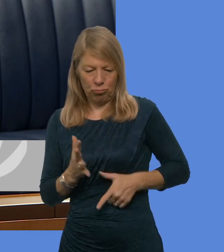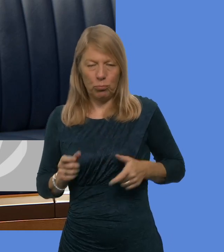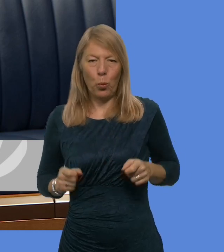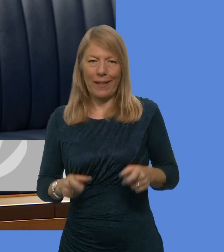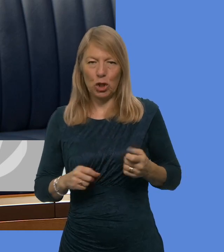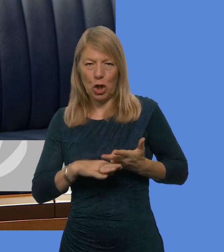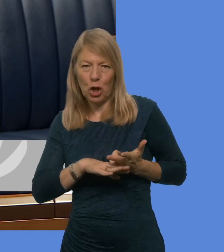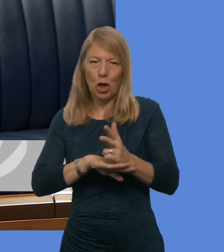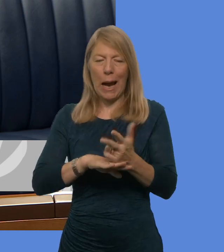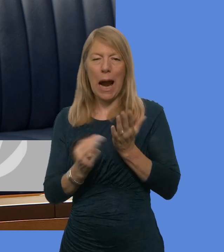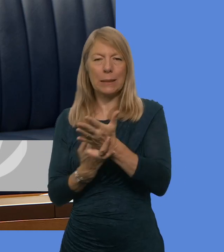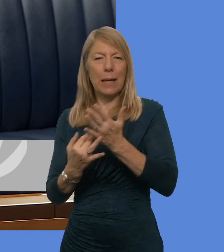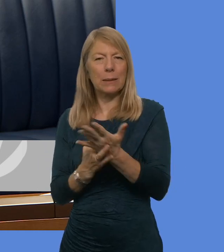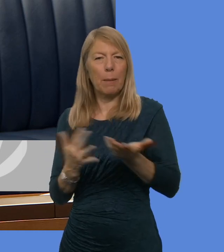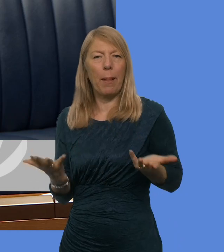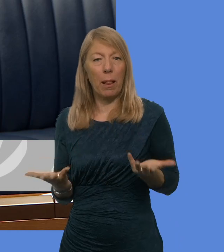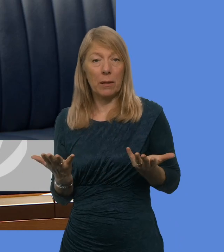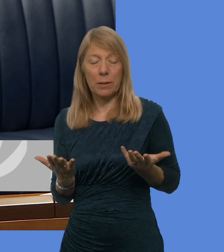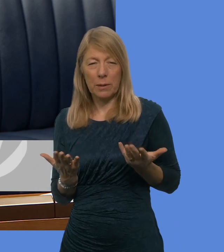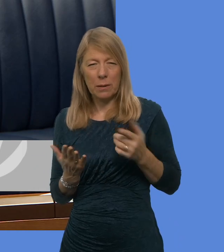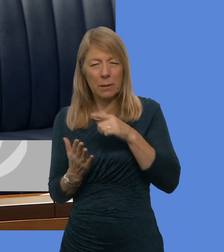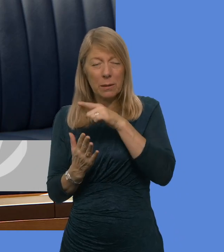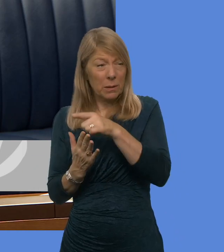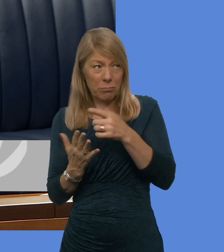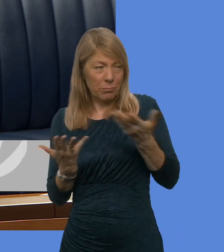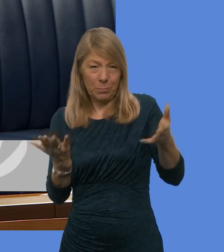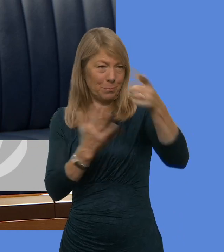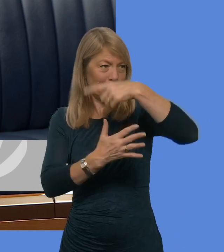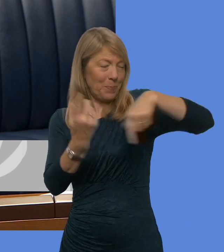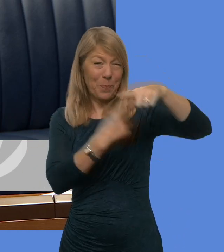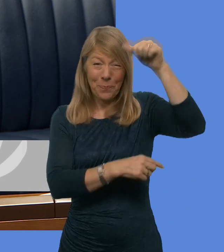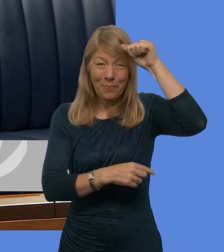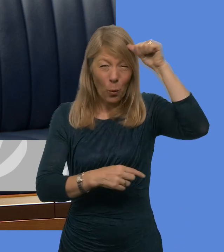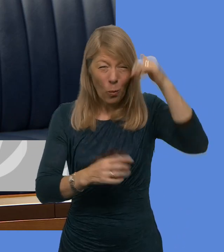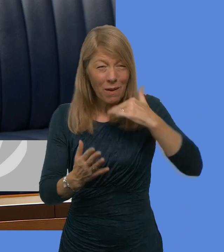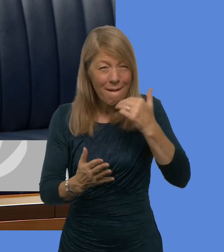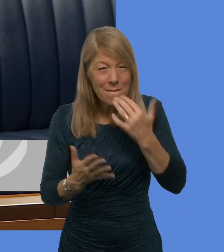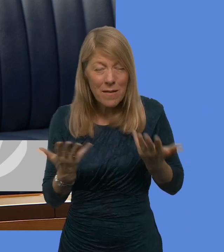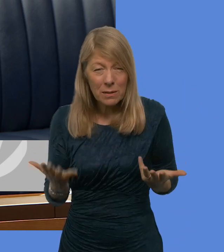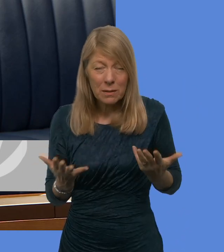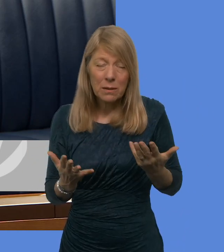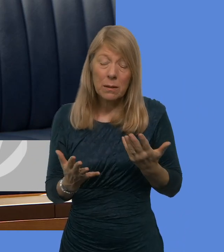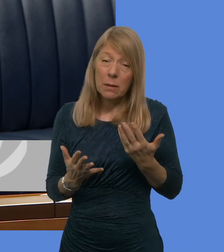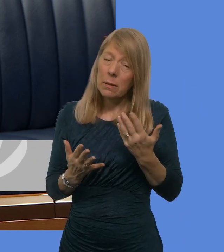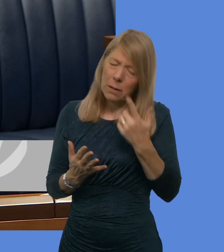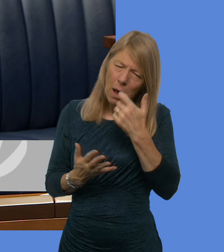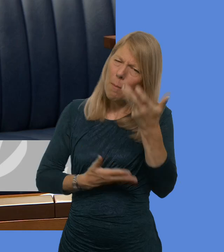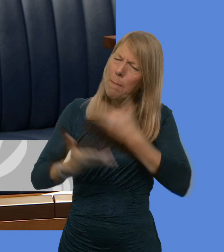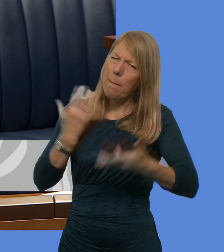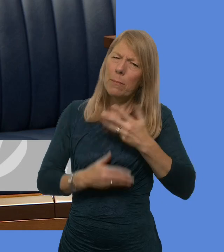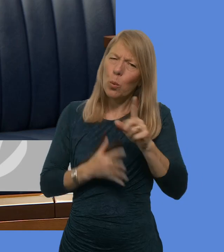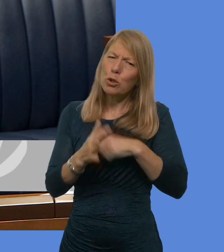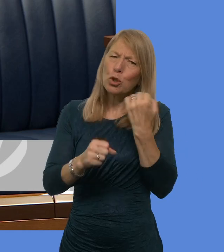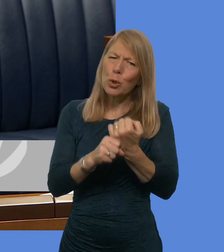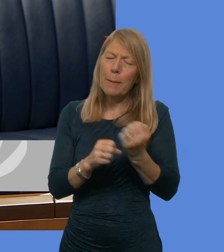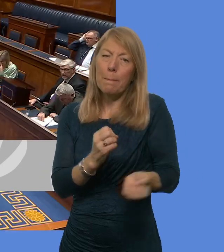scope of that. Can the Minister advise what work his department's undertaken to increase the availability and the options of accessible transport here in Northern